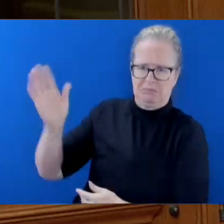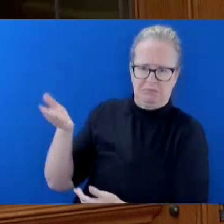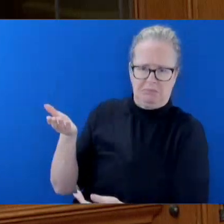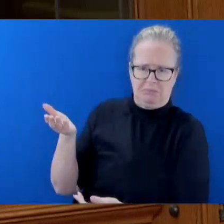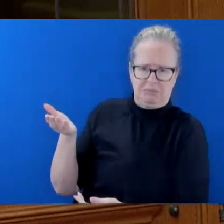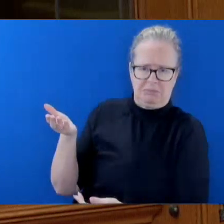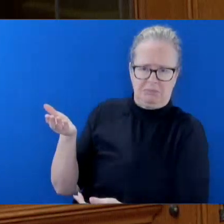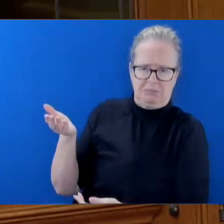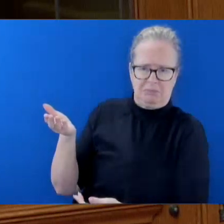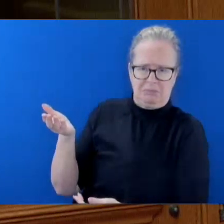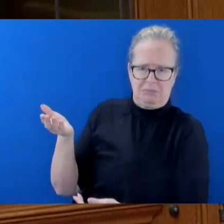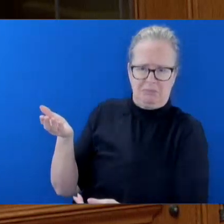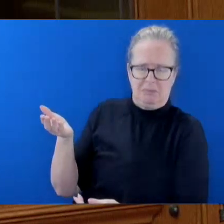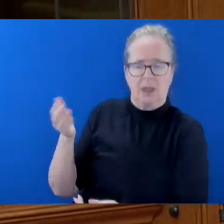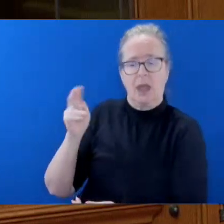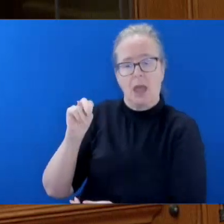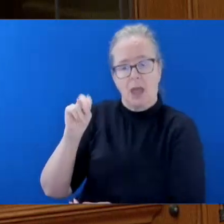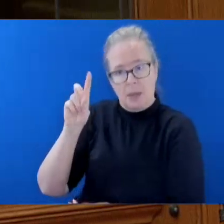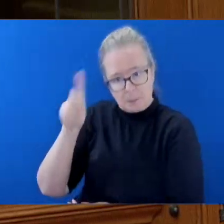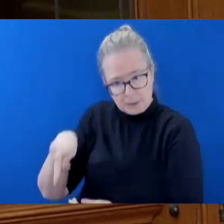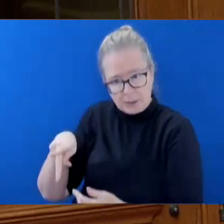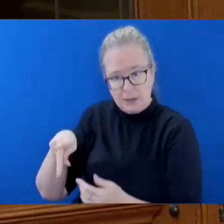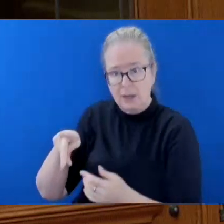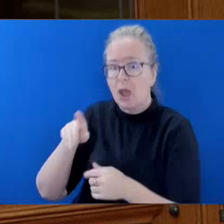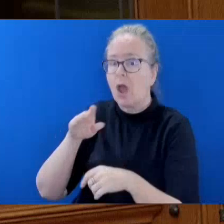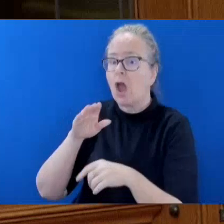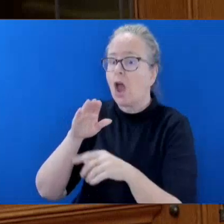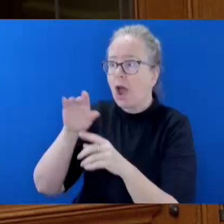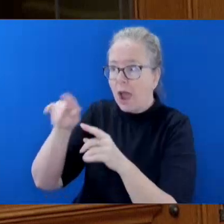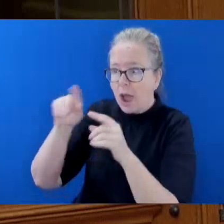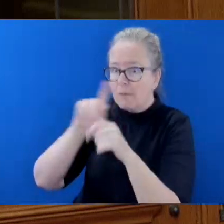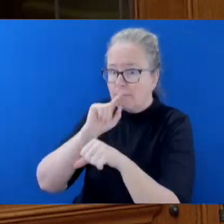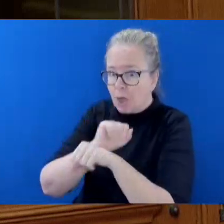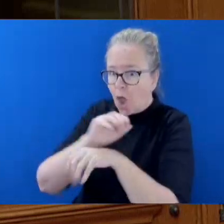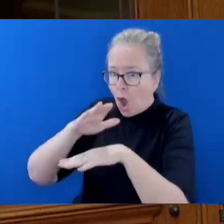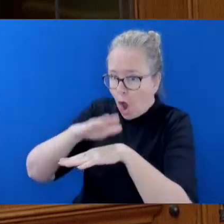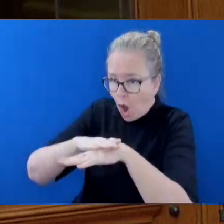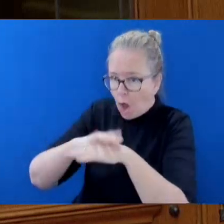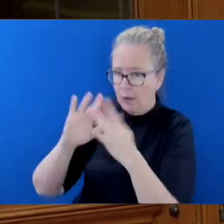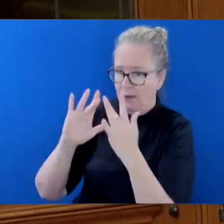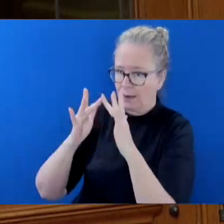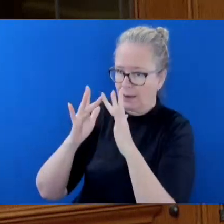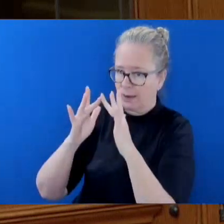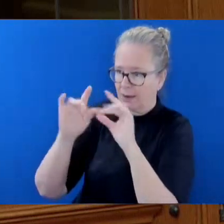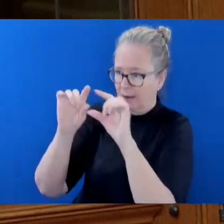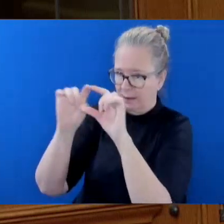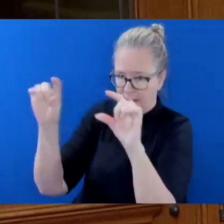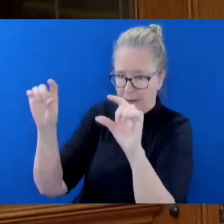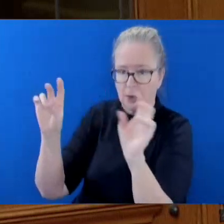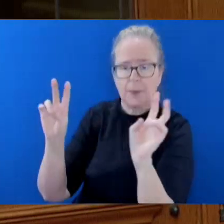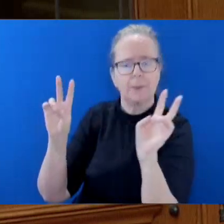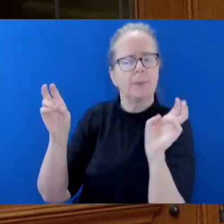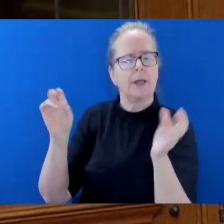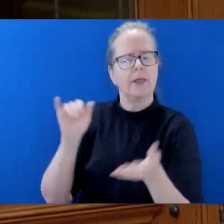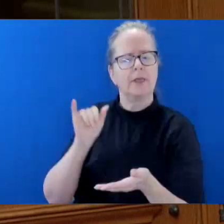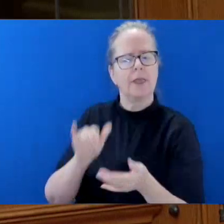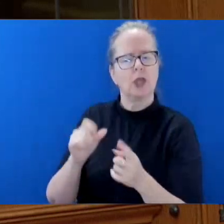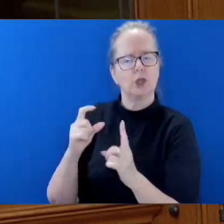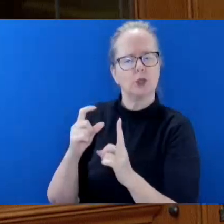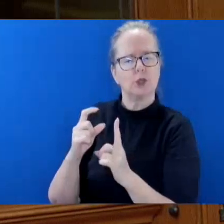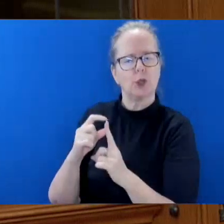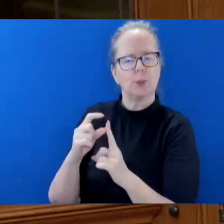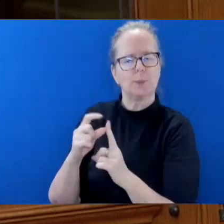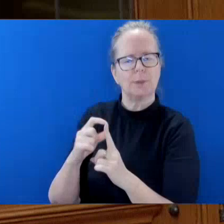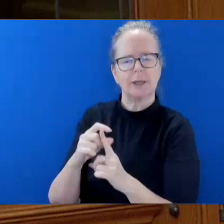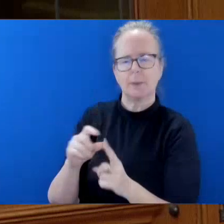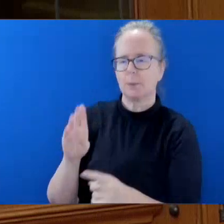government website, and I quote, the term British Columbians excludes newcomers and refugees.